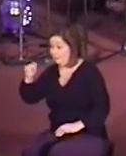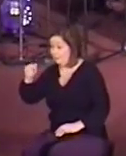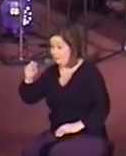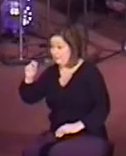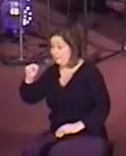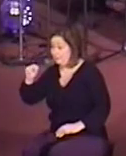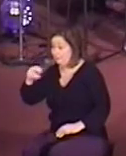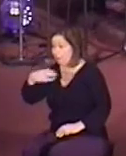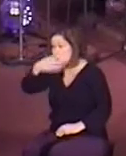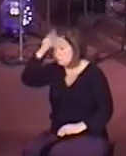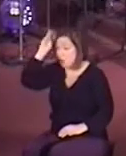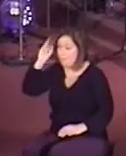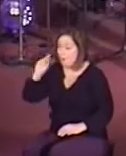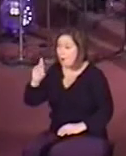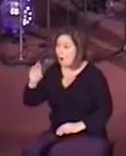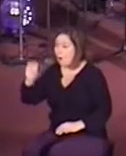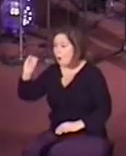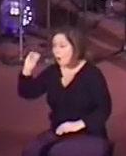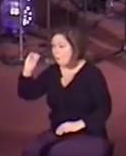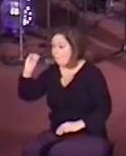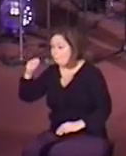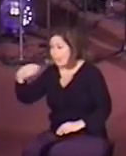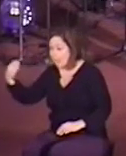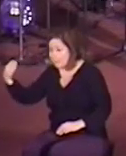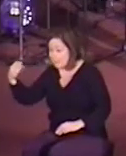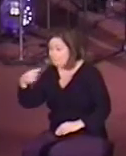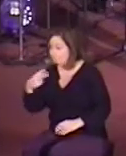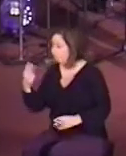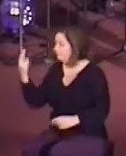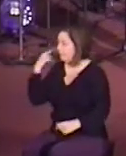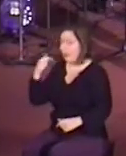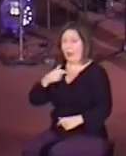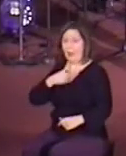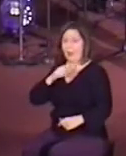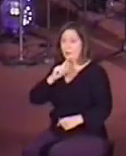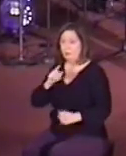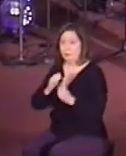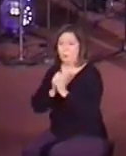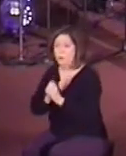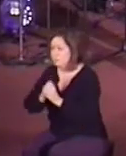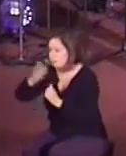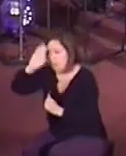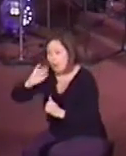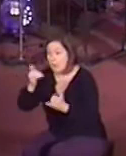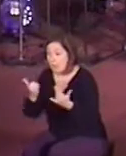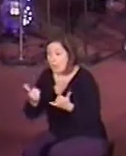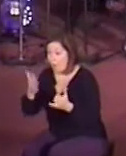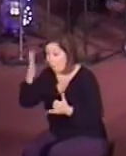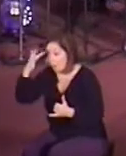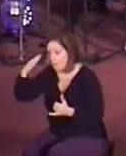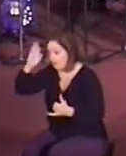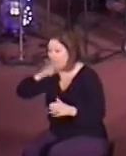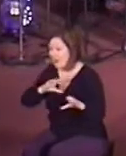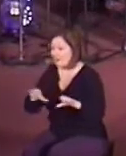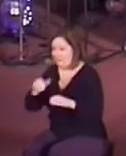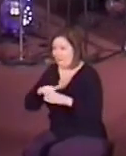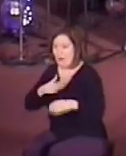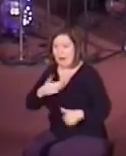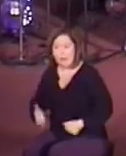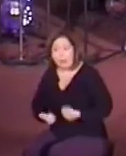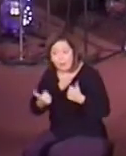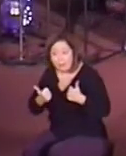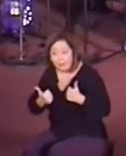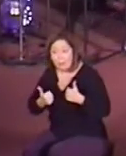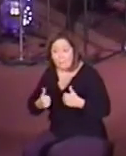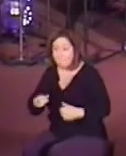Barack Obama actually looking back at their life and saying, I am a true worshiper of God because of what God has done to me.